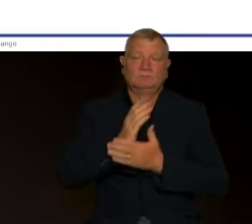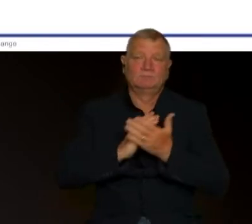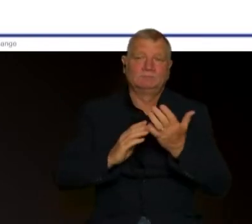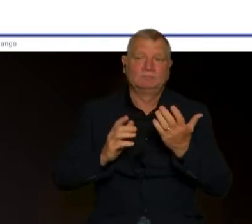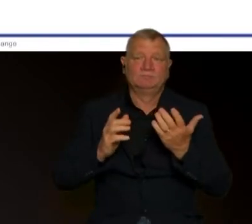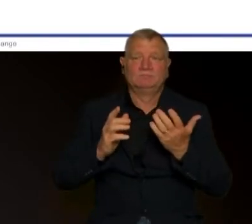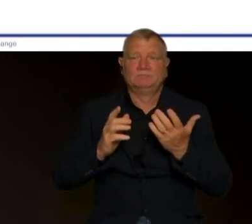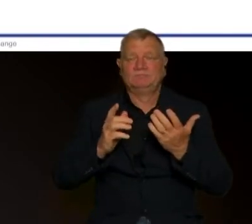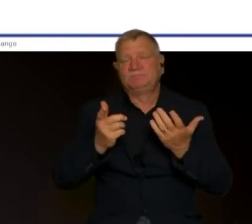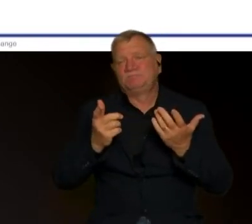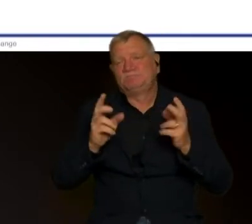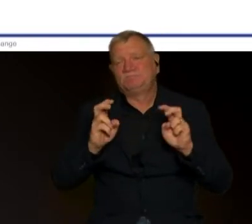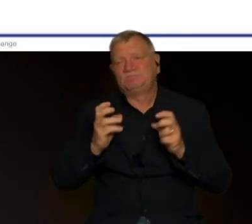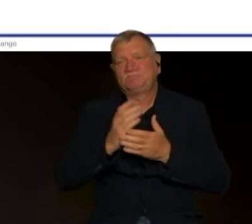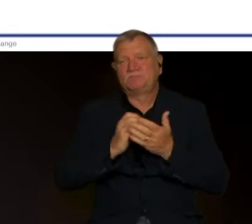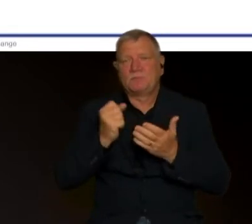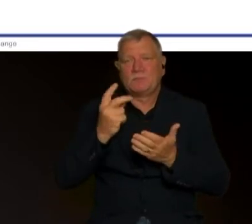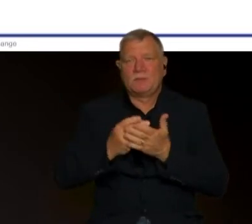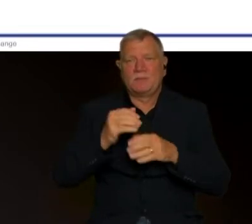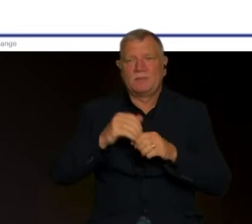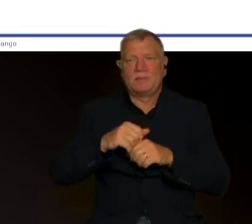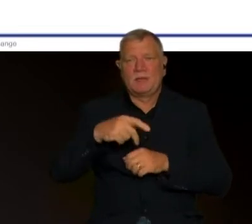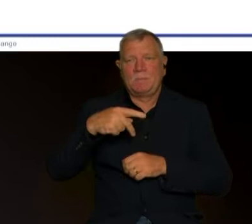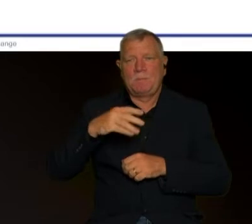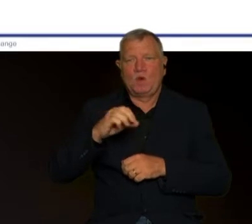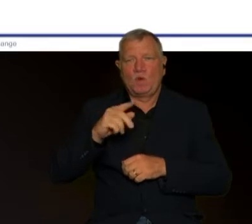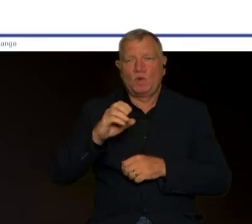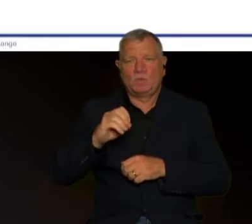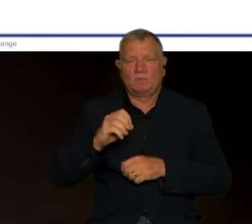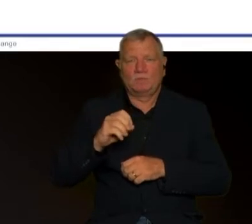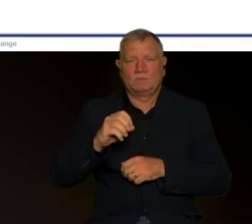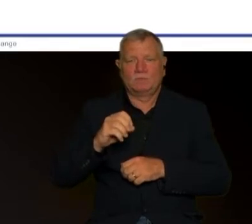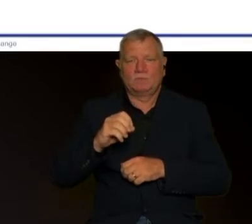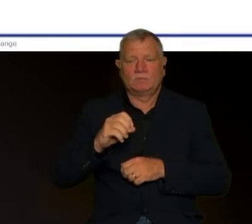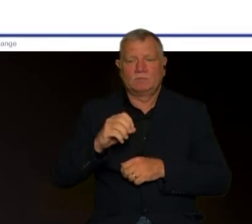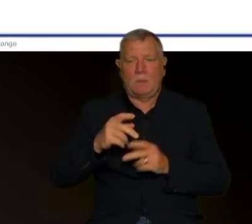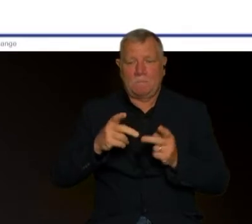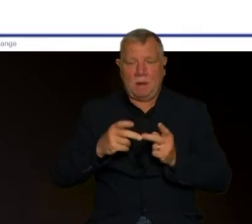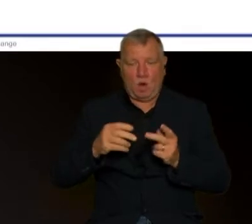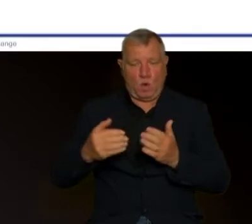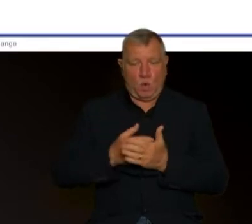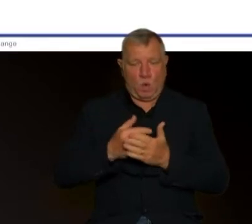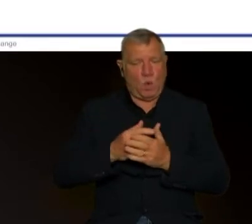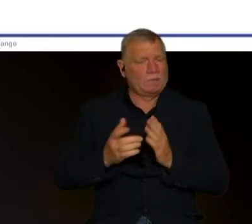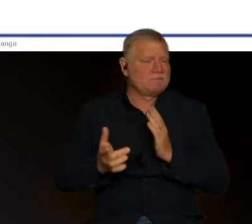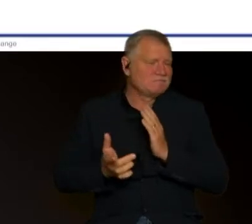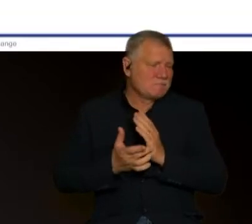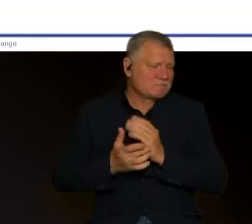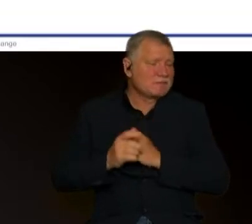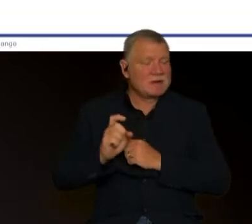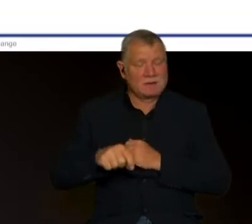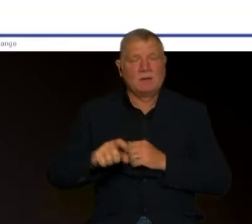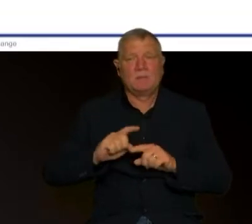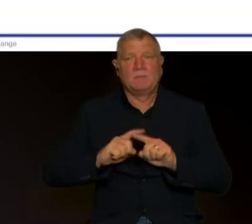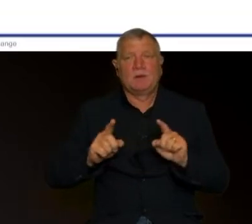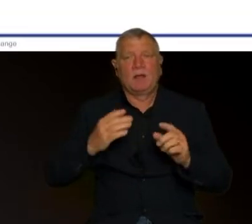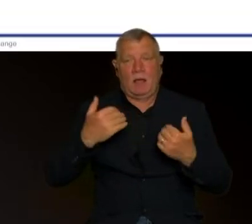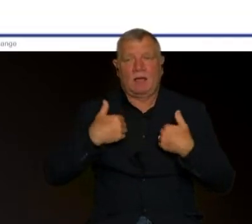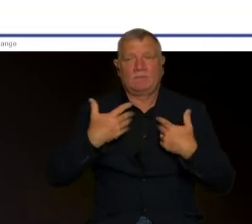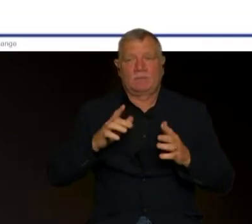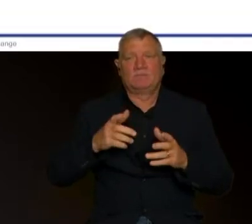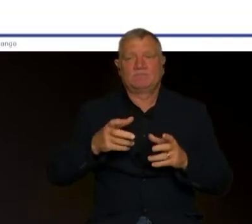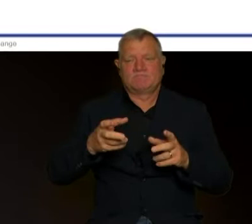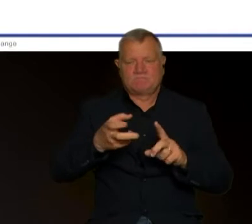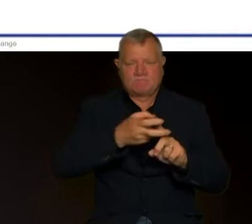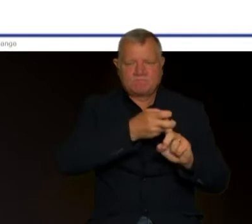Here we can see the type of positions that were approved and as part of the pilot reform. These are necessary technical positions,